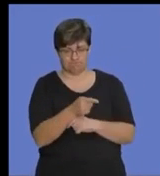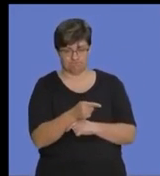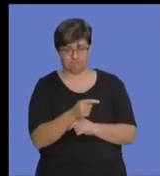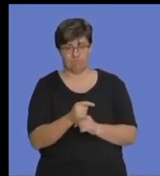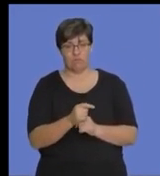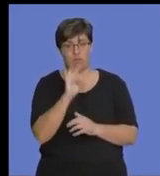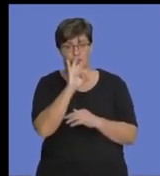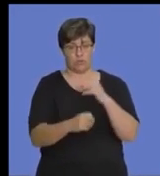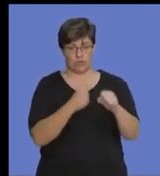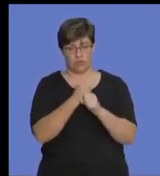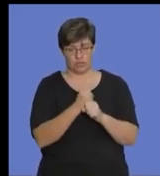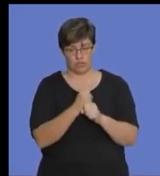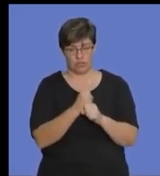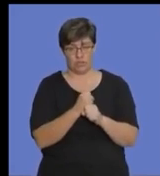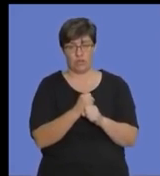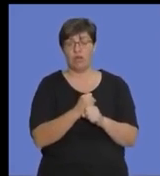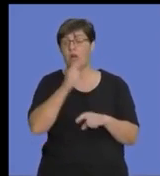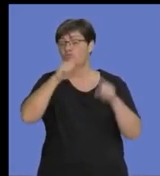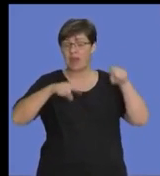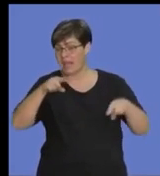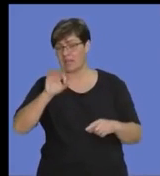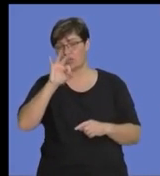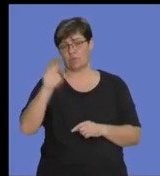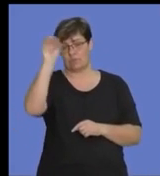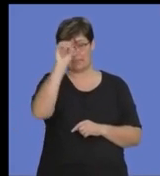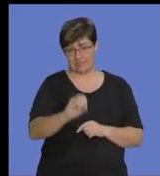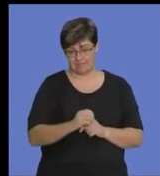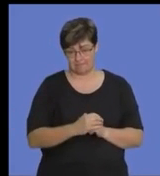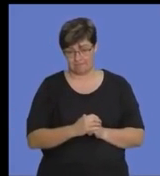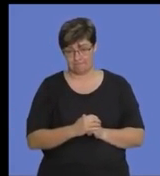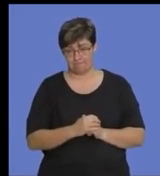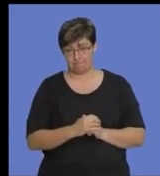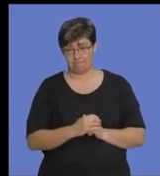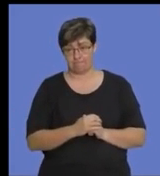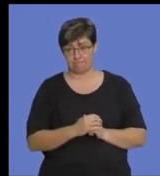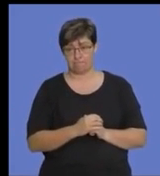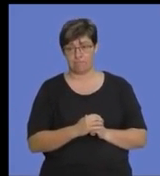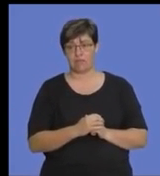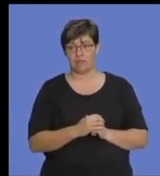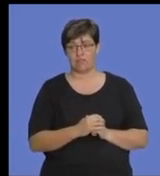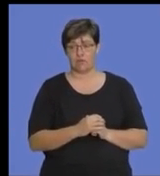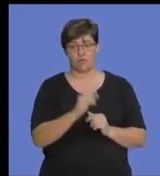then calculate this for the 3 years at a rate of 3%.